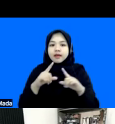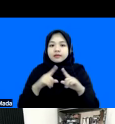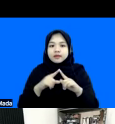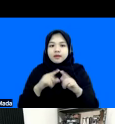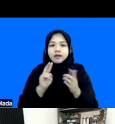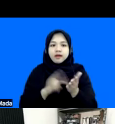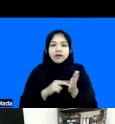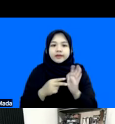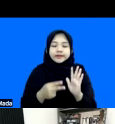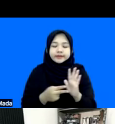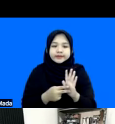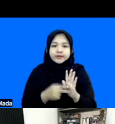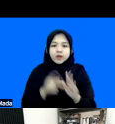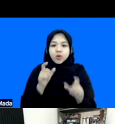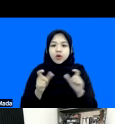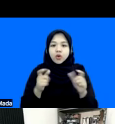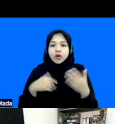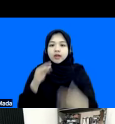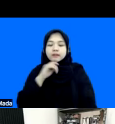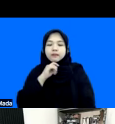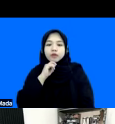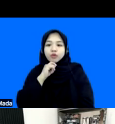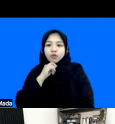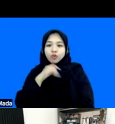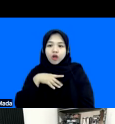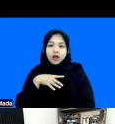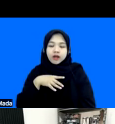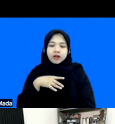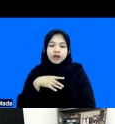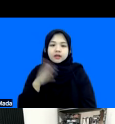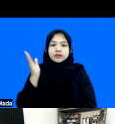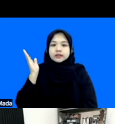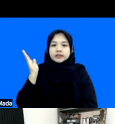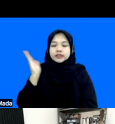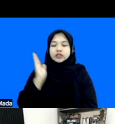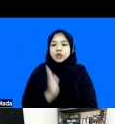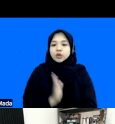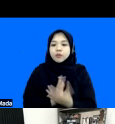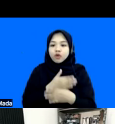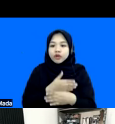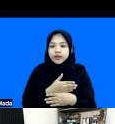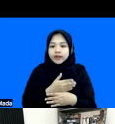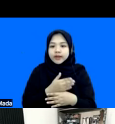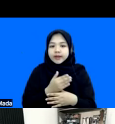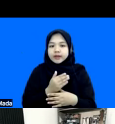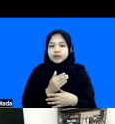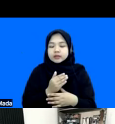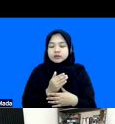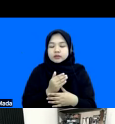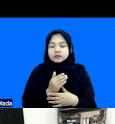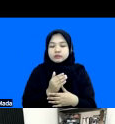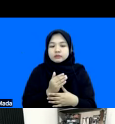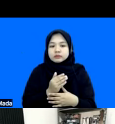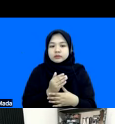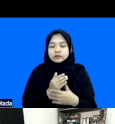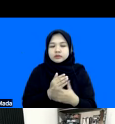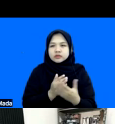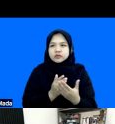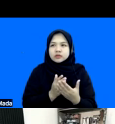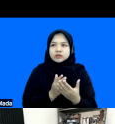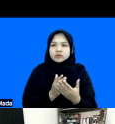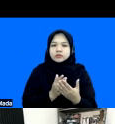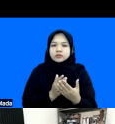in Filipino. It's a project that seeks to improve the number and quality of data in OpenStreetMap that are relevant to older adults. For